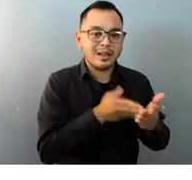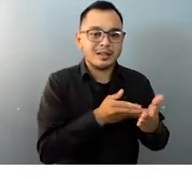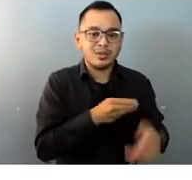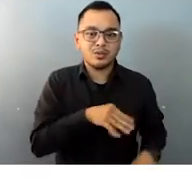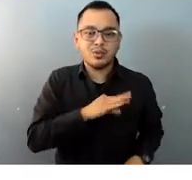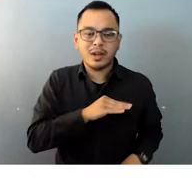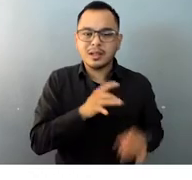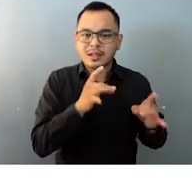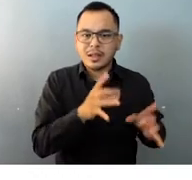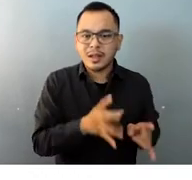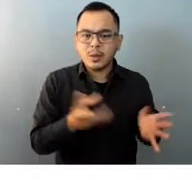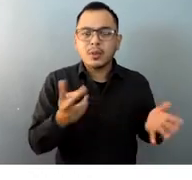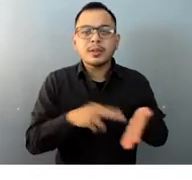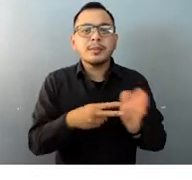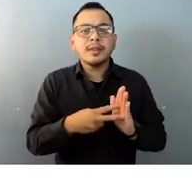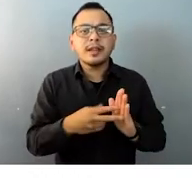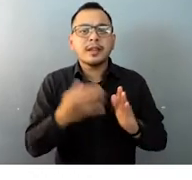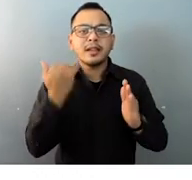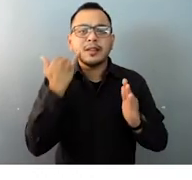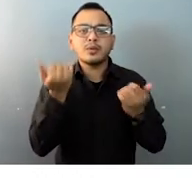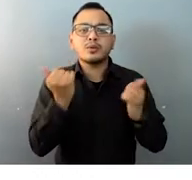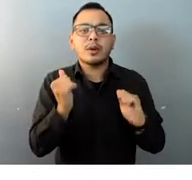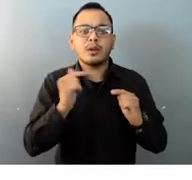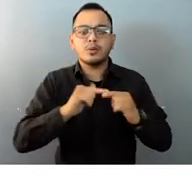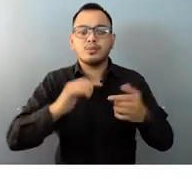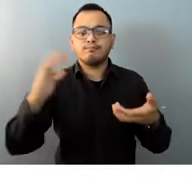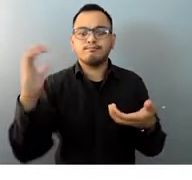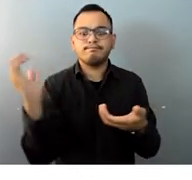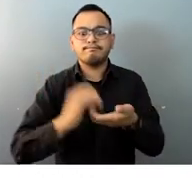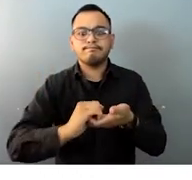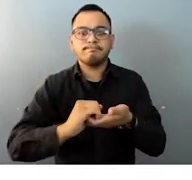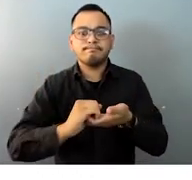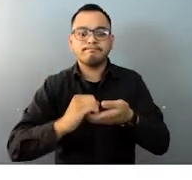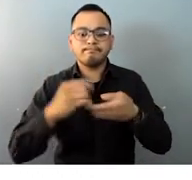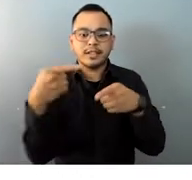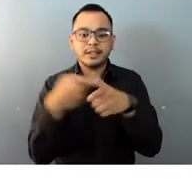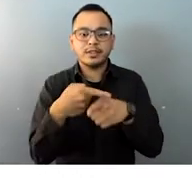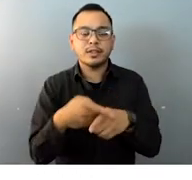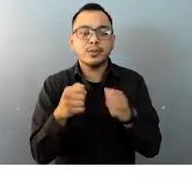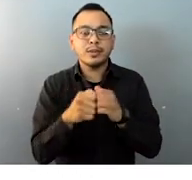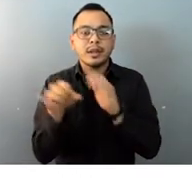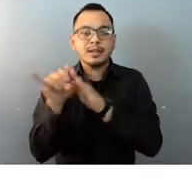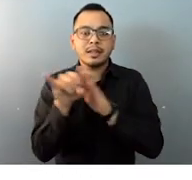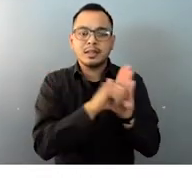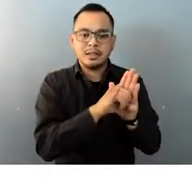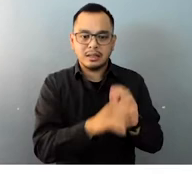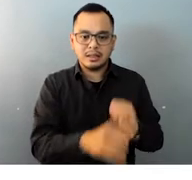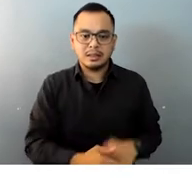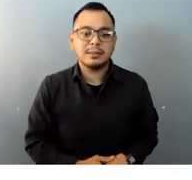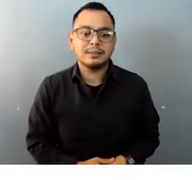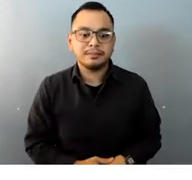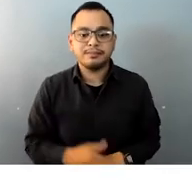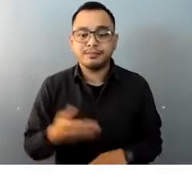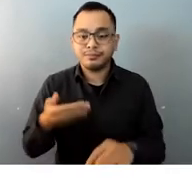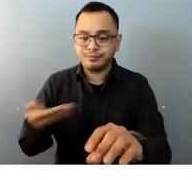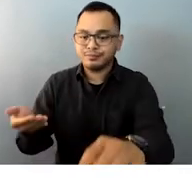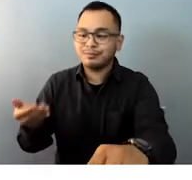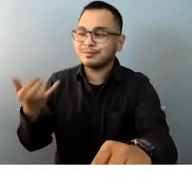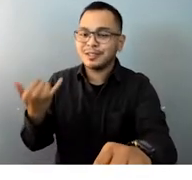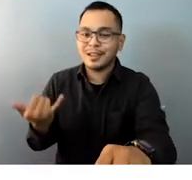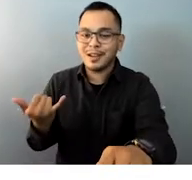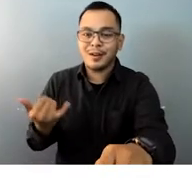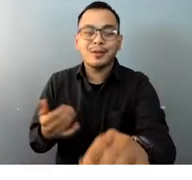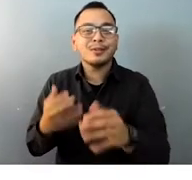anti-queer and trans hate. What does that mean for trying to build loving families at the intersections of these